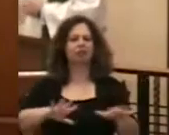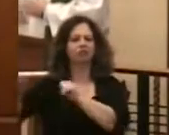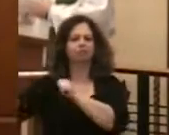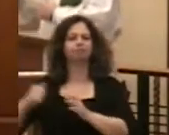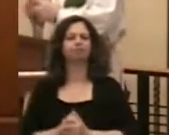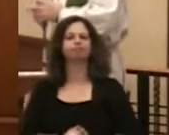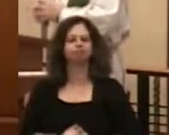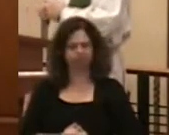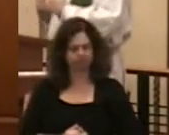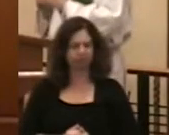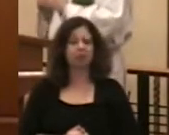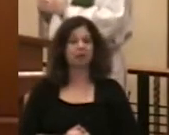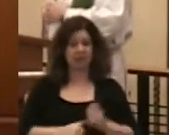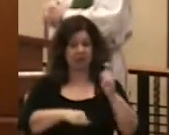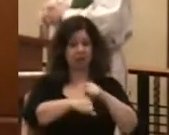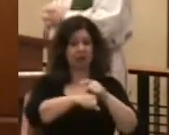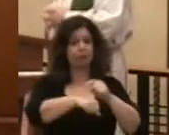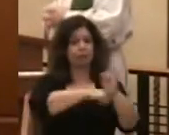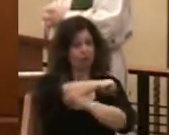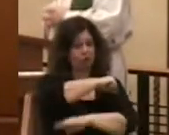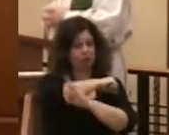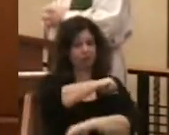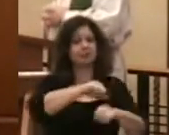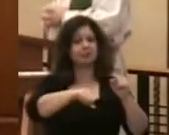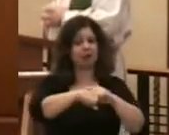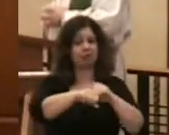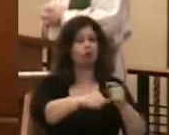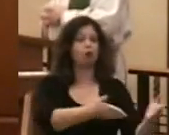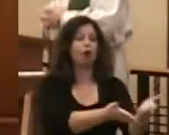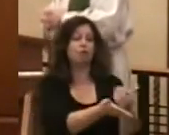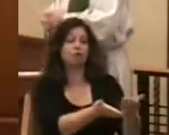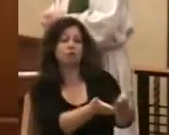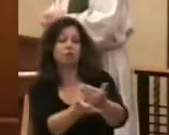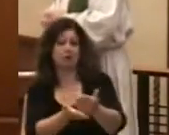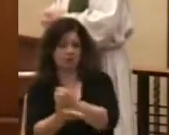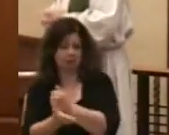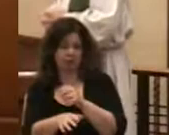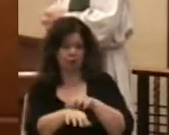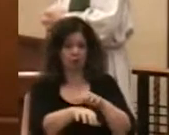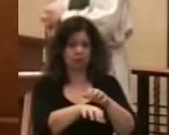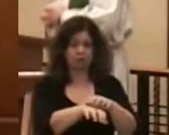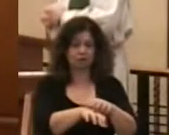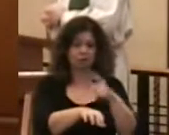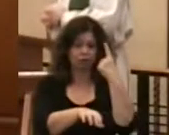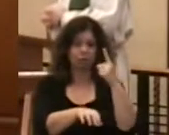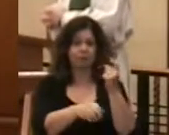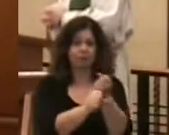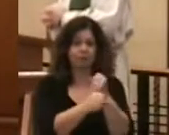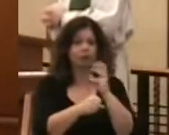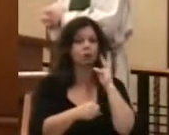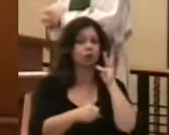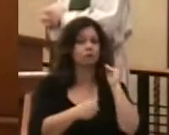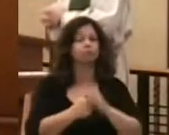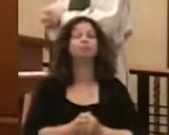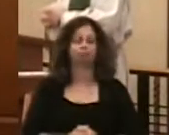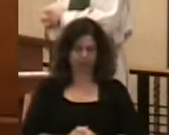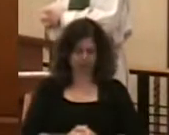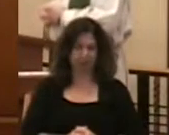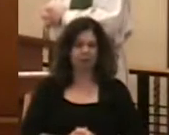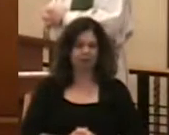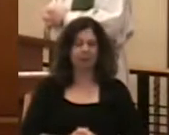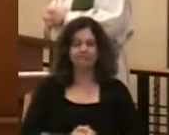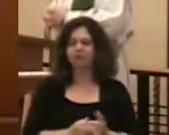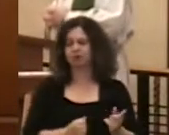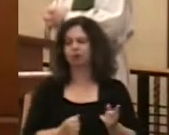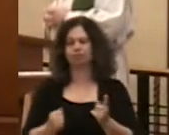the tenants to collect his produce. But the tenants seized the slaves